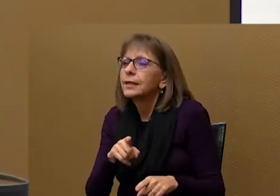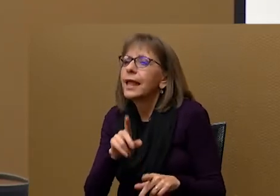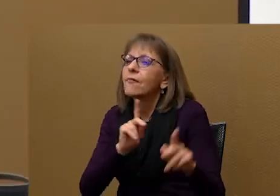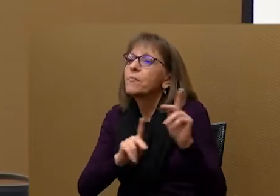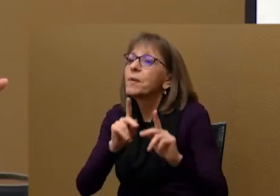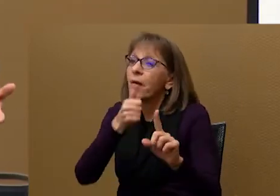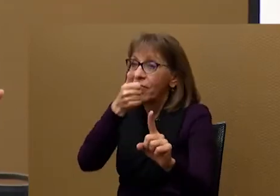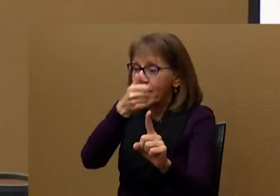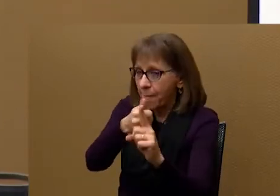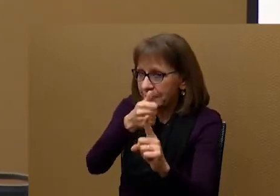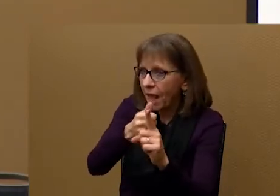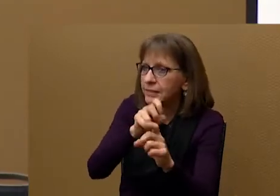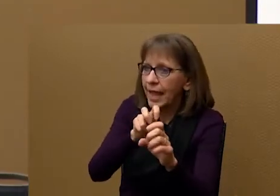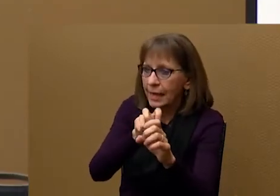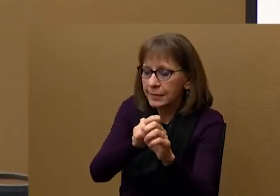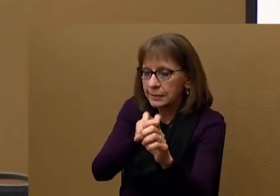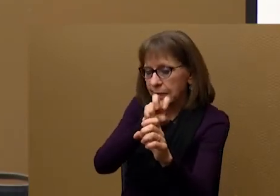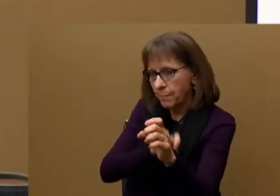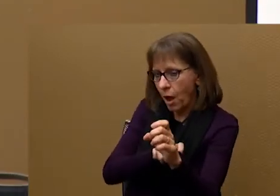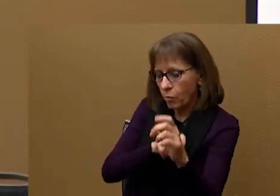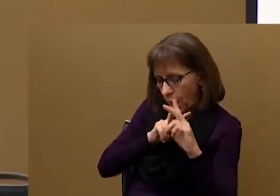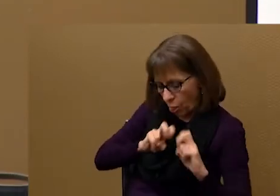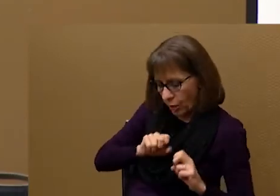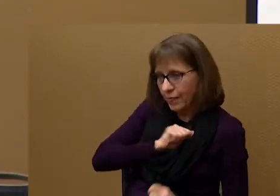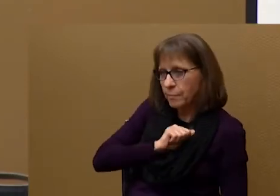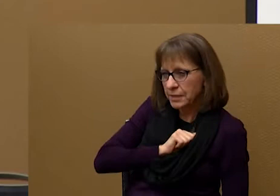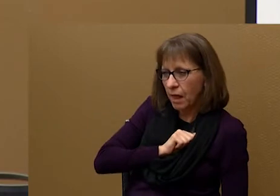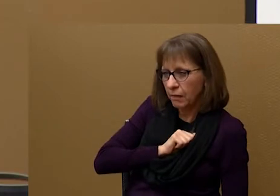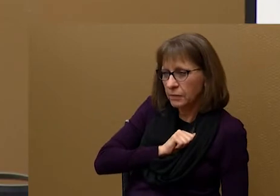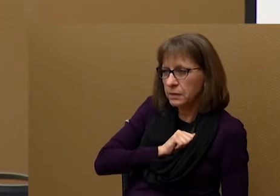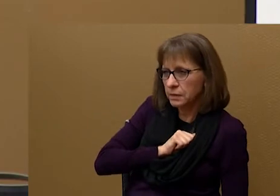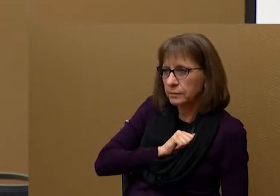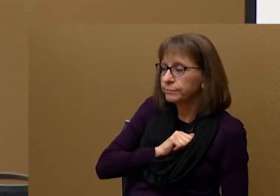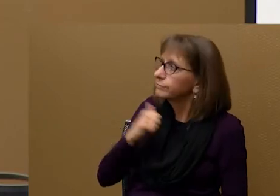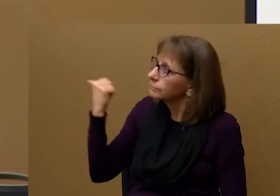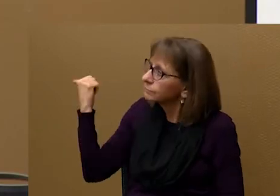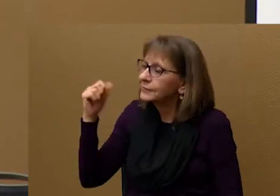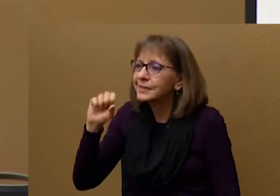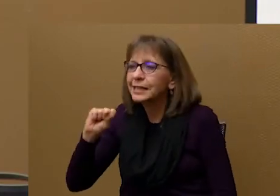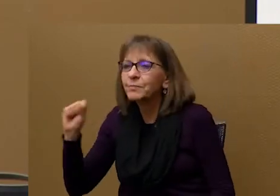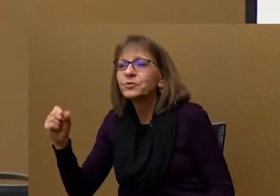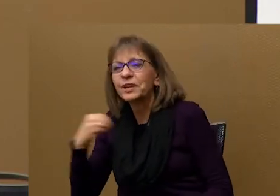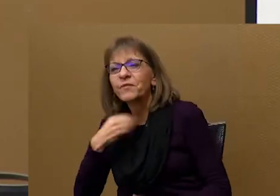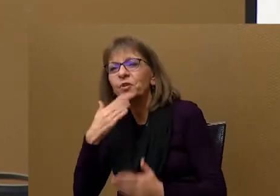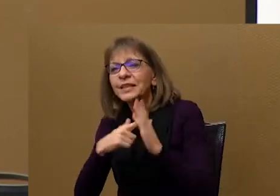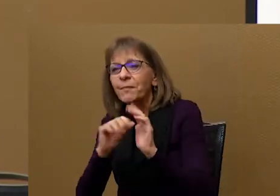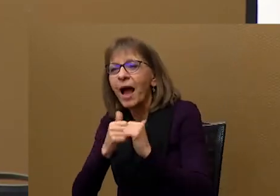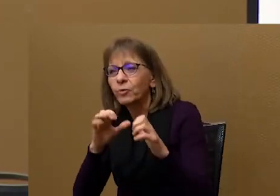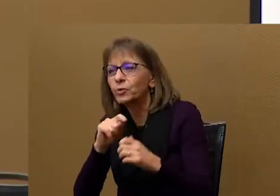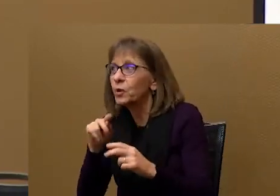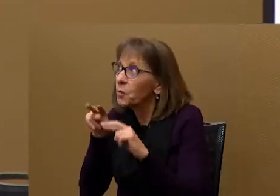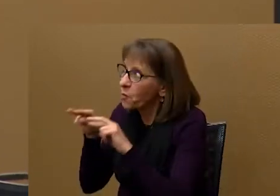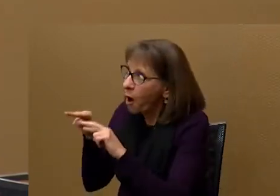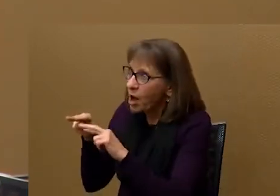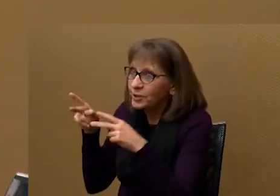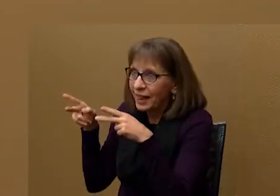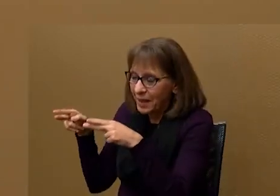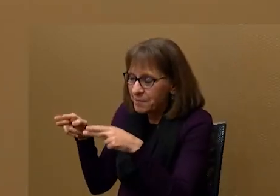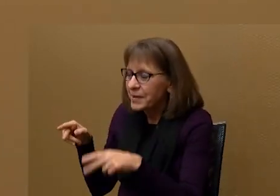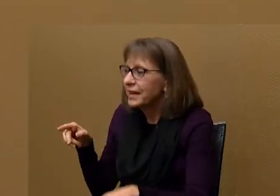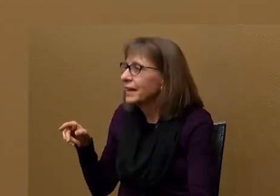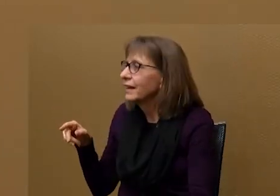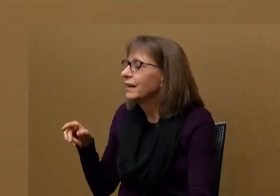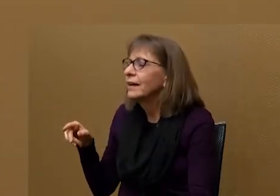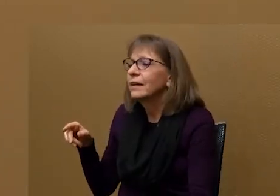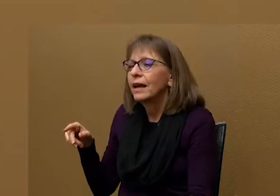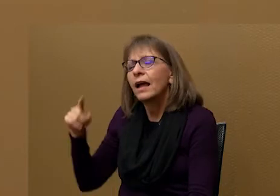at it. So, again, Sesame Street gives us a great example of how to do this. So again, watch this clip and